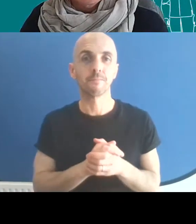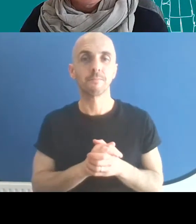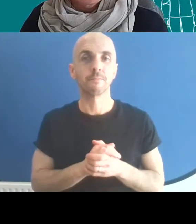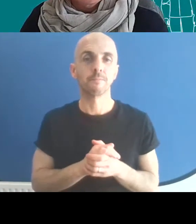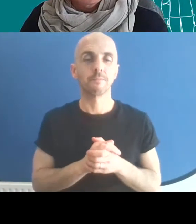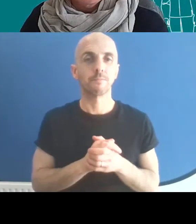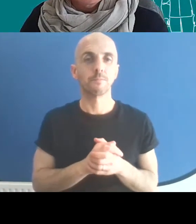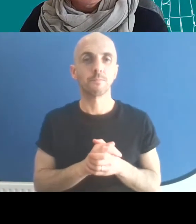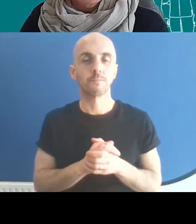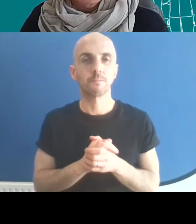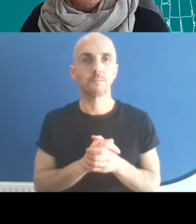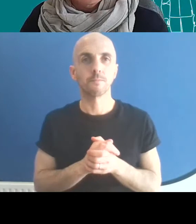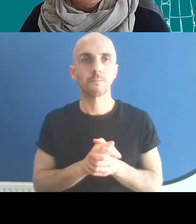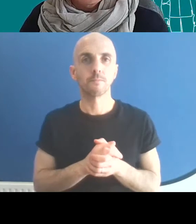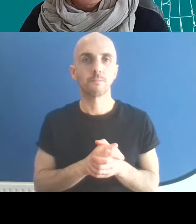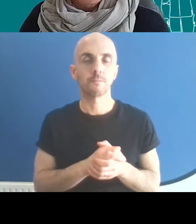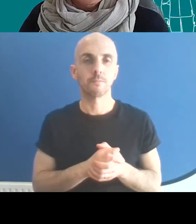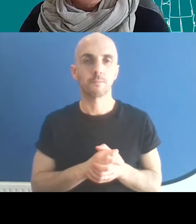Thanks.